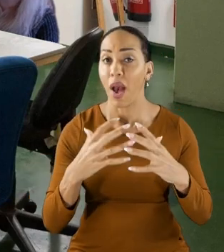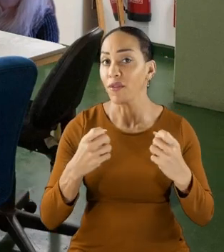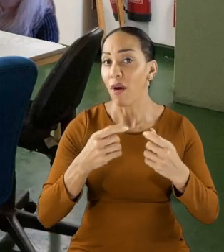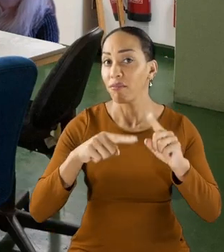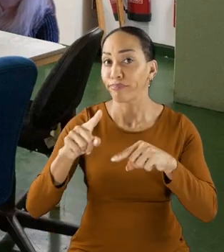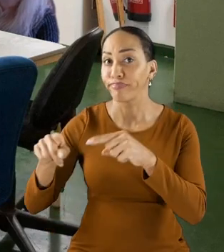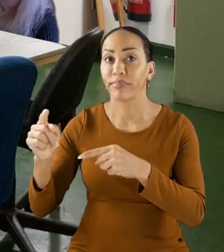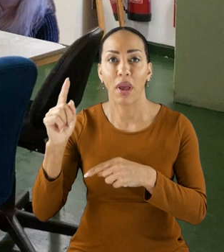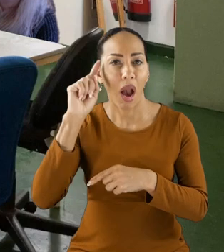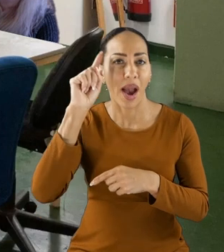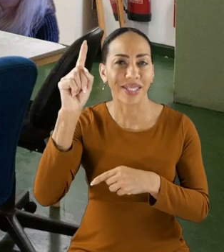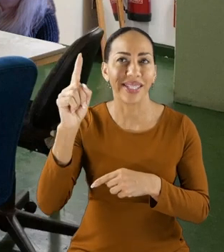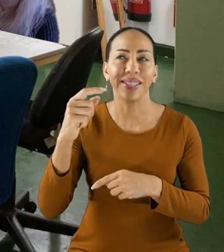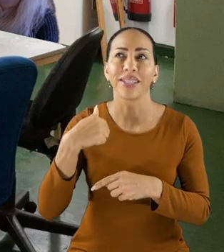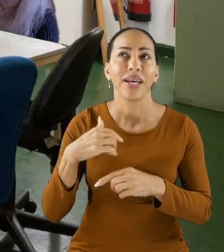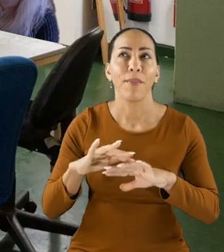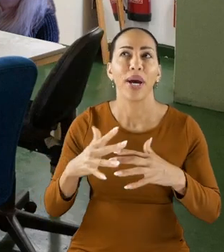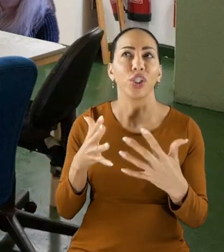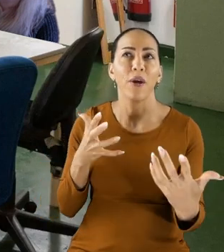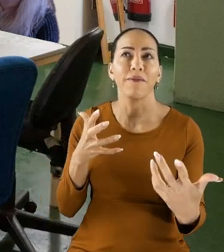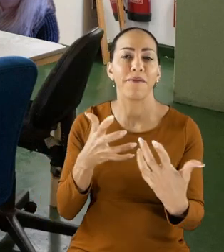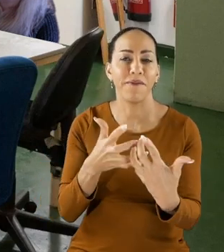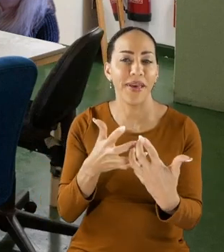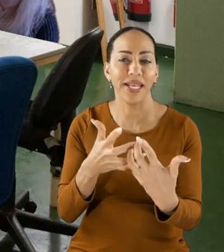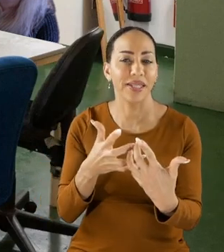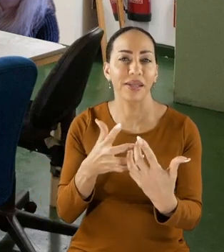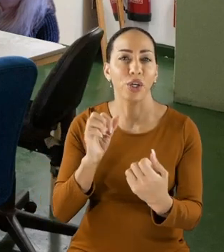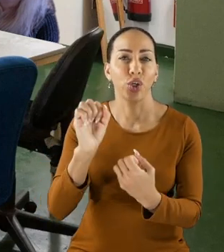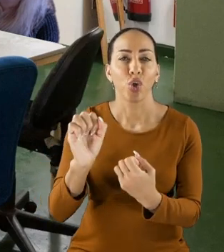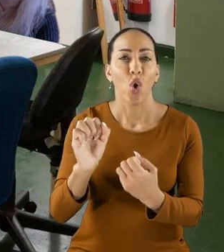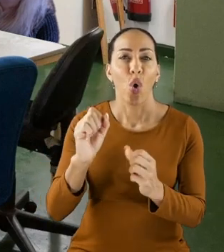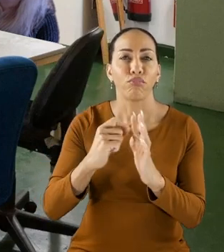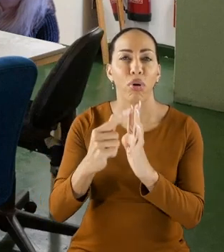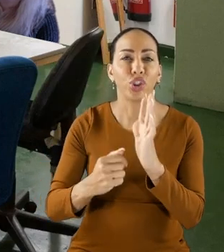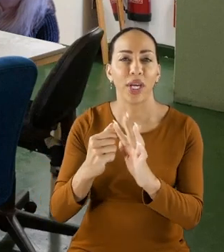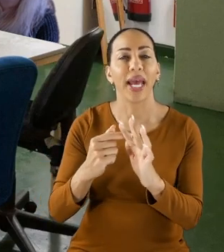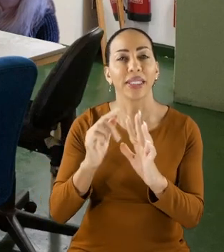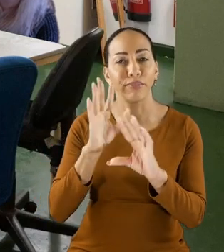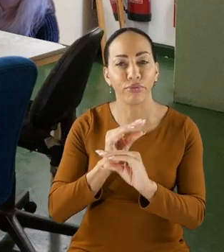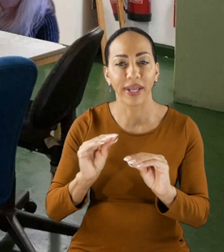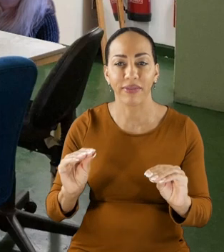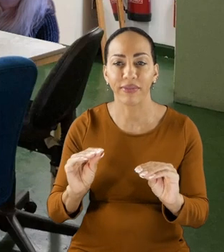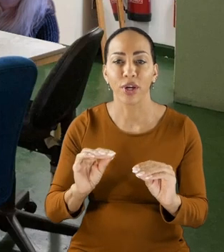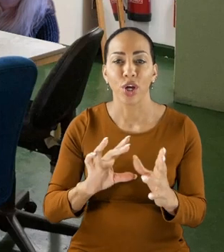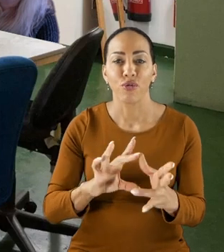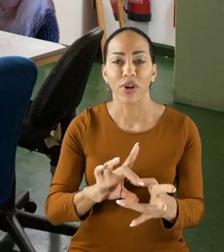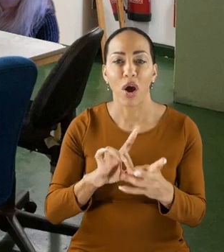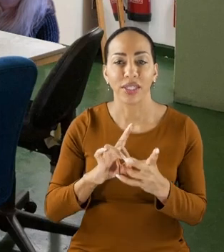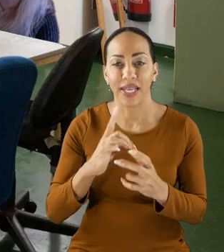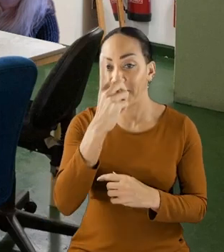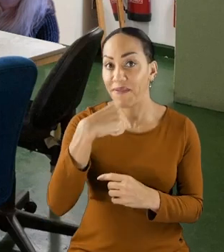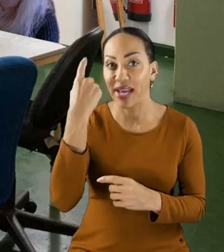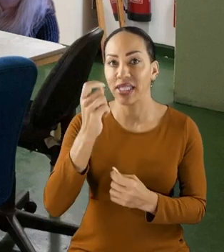I've had various ideas that don't quite fit within the project brief, unfortunately, about the face of the live